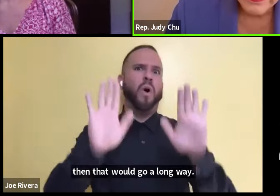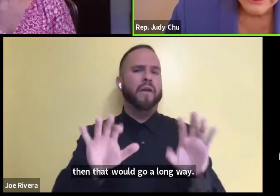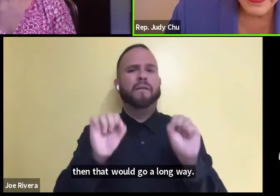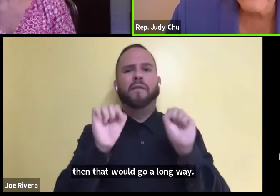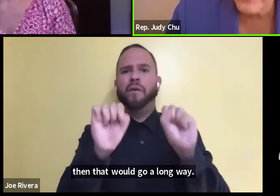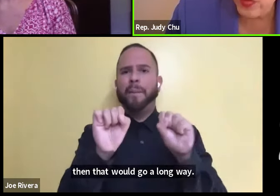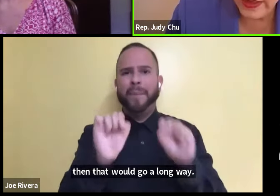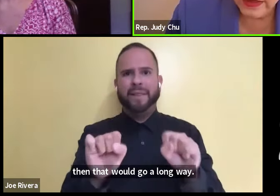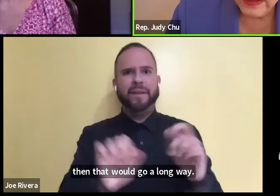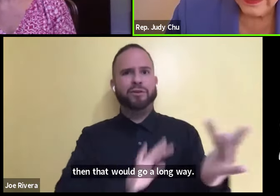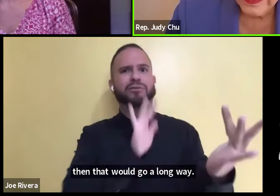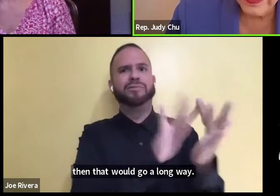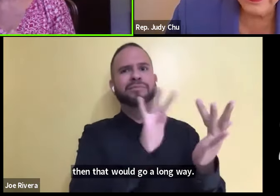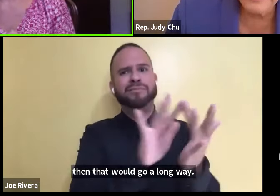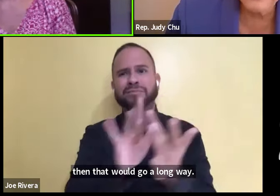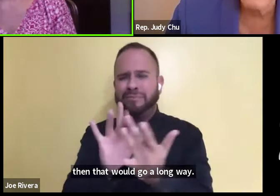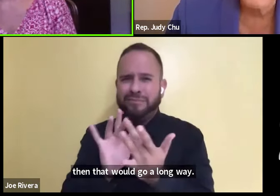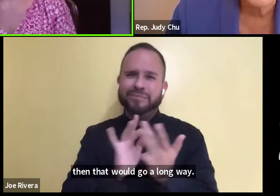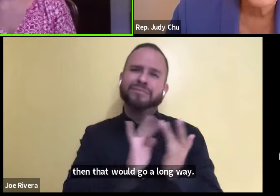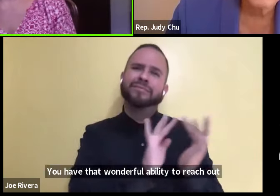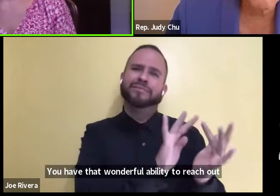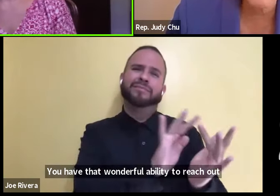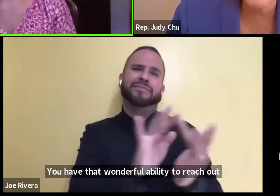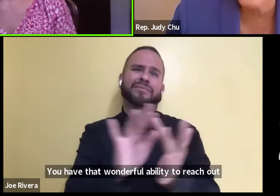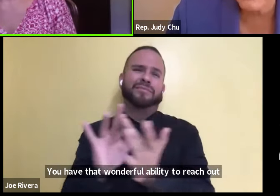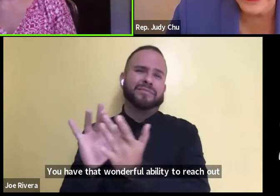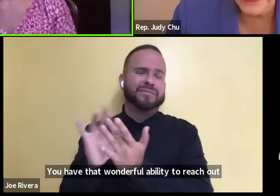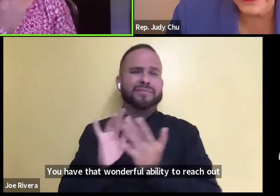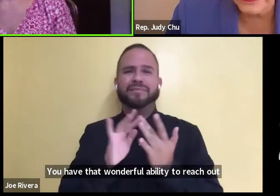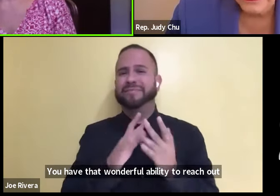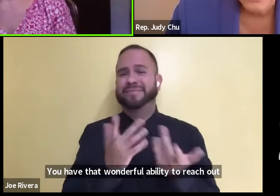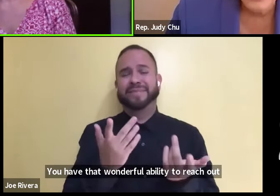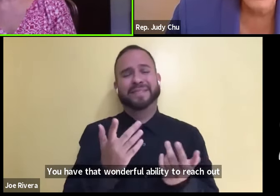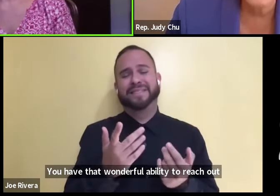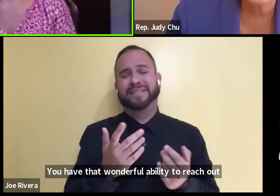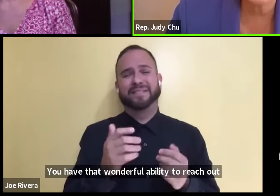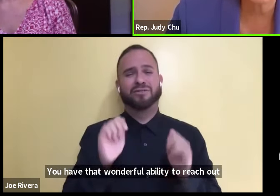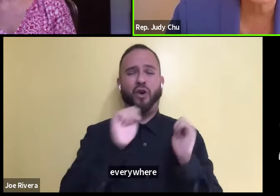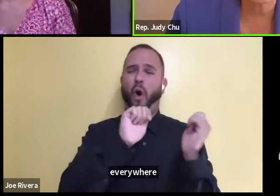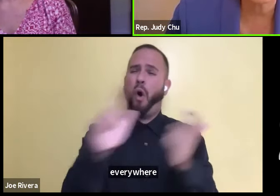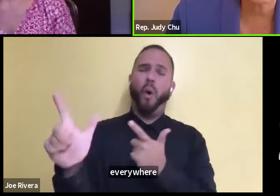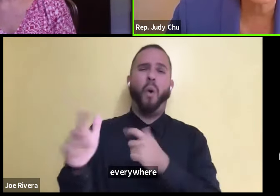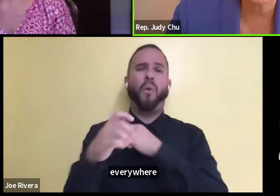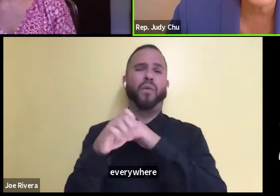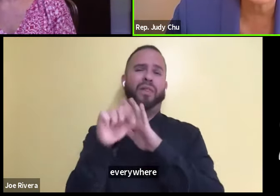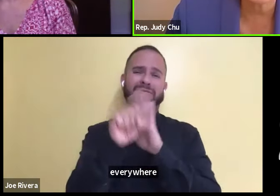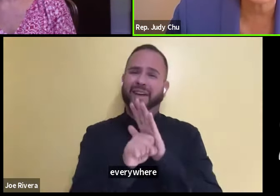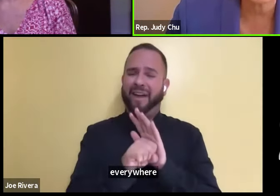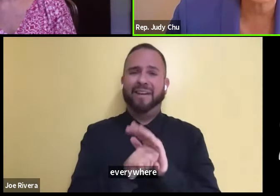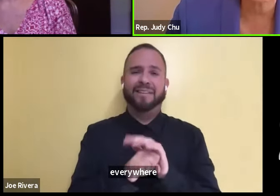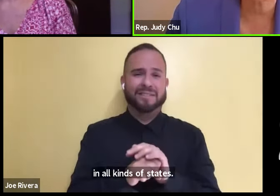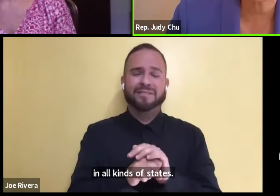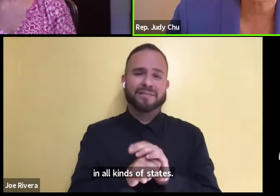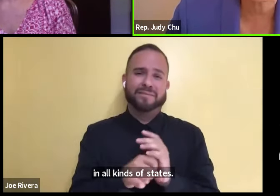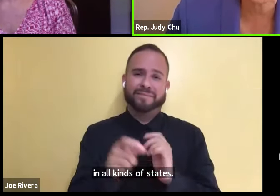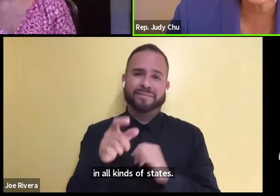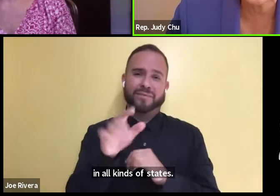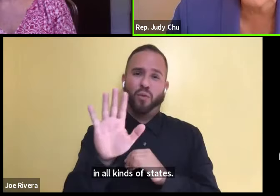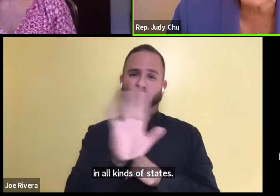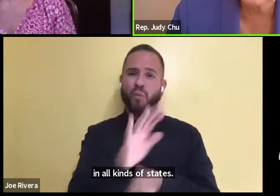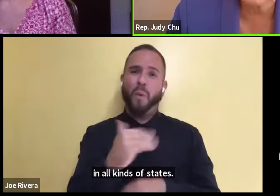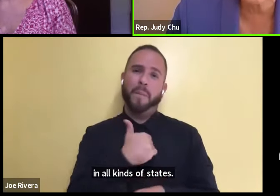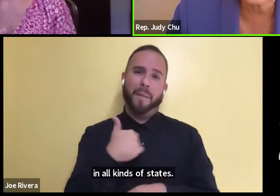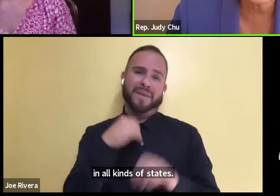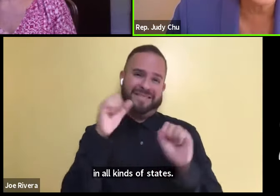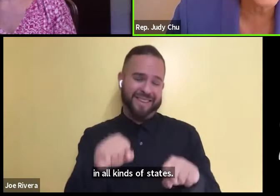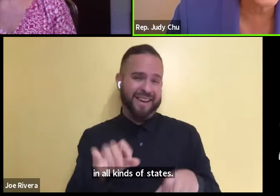out everywhere. Yes. In all kinds of states. And that is just